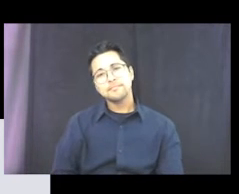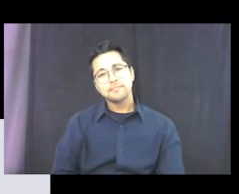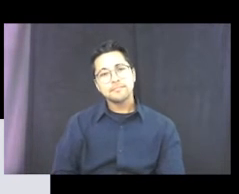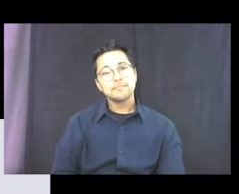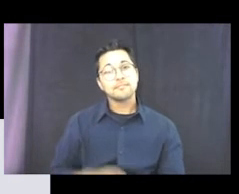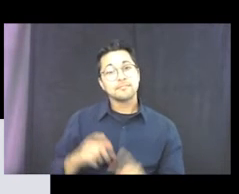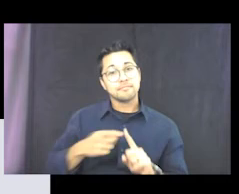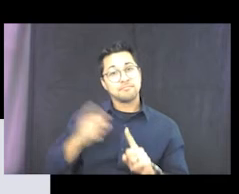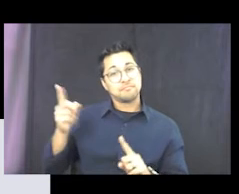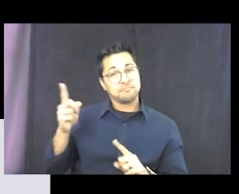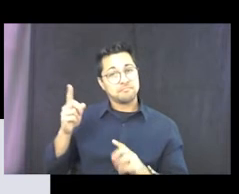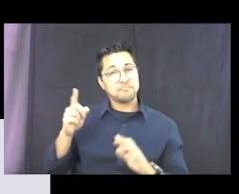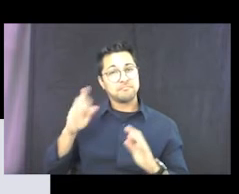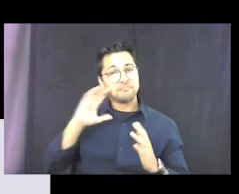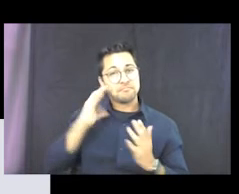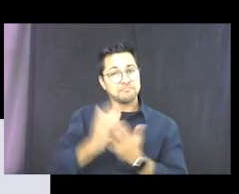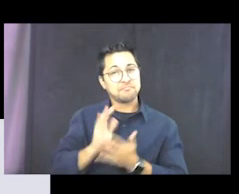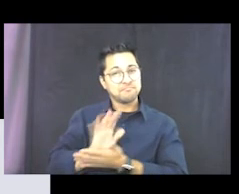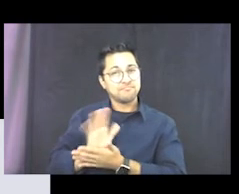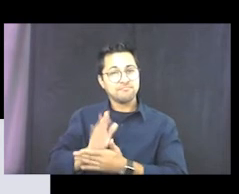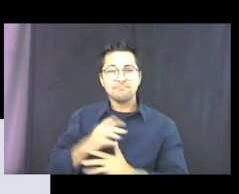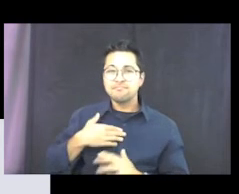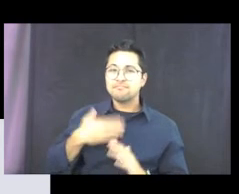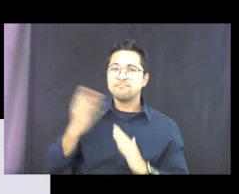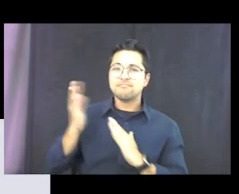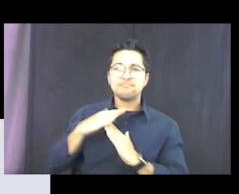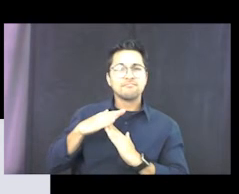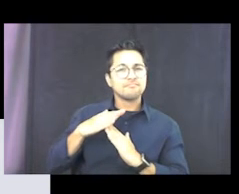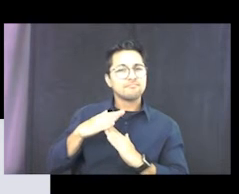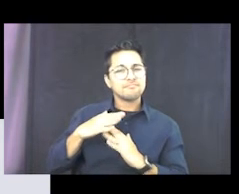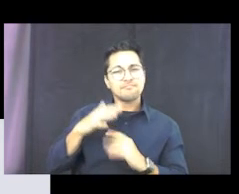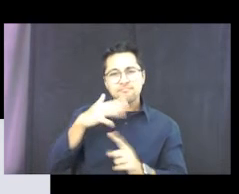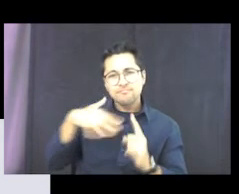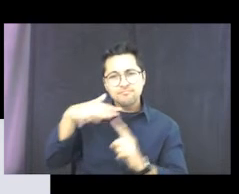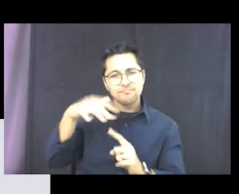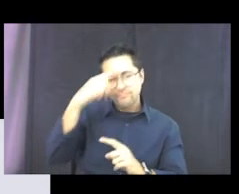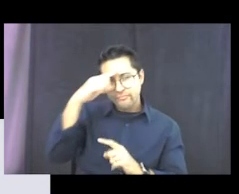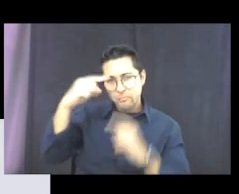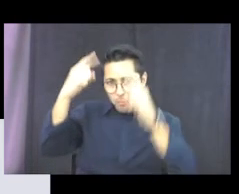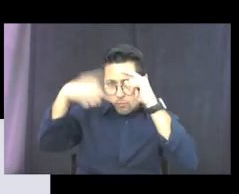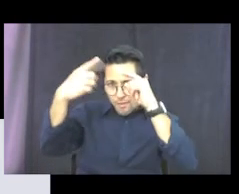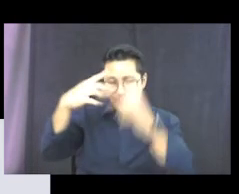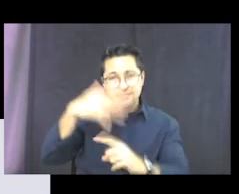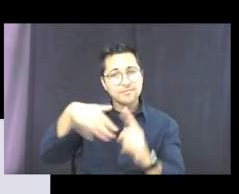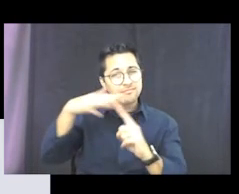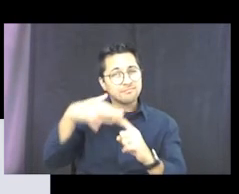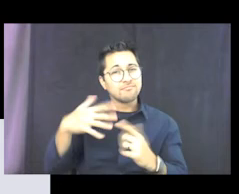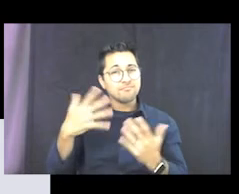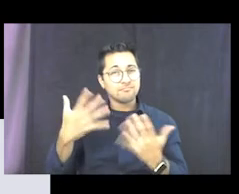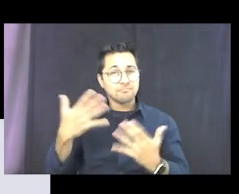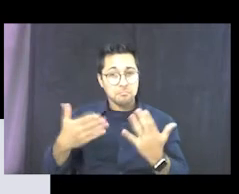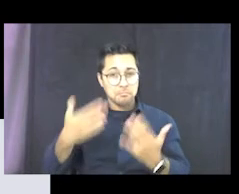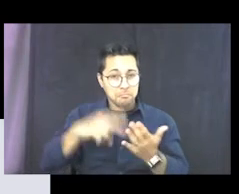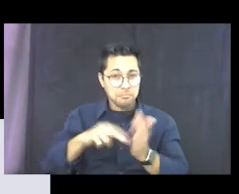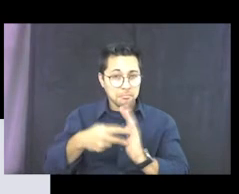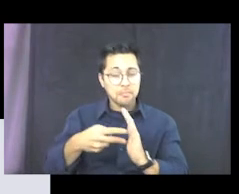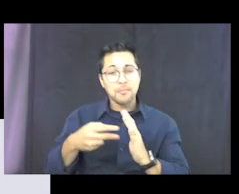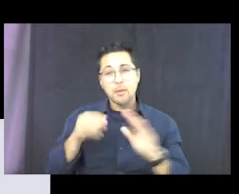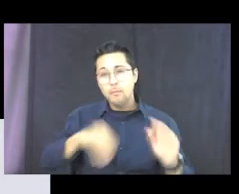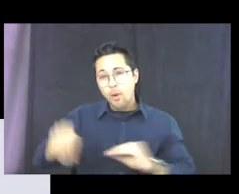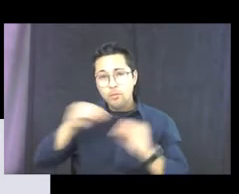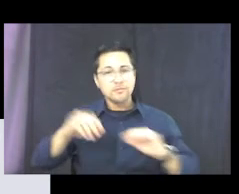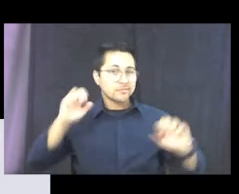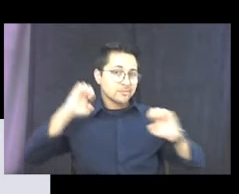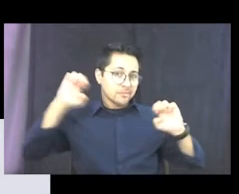From this, one might predict that the optimum environment for processing information would include motion. Exercise